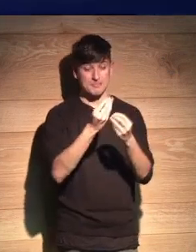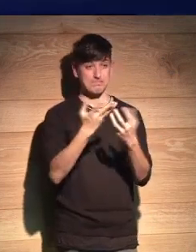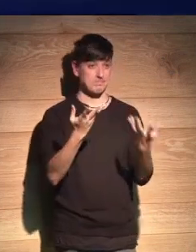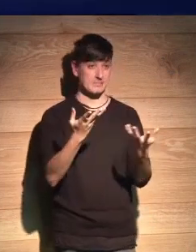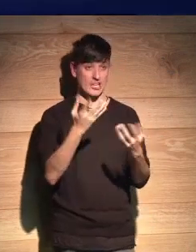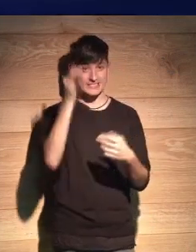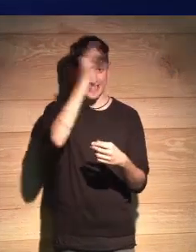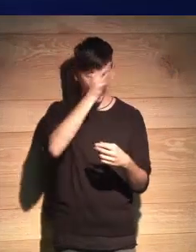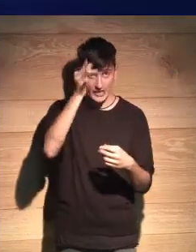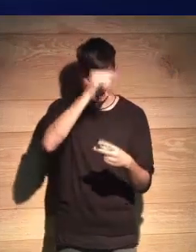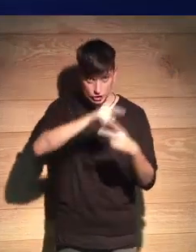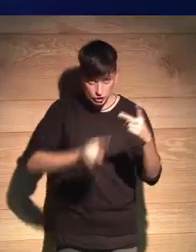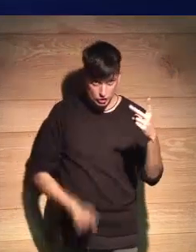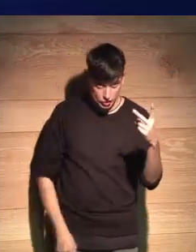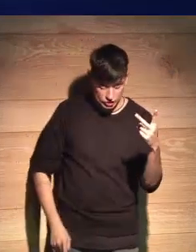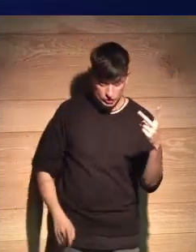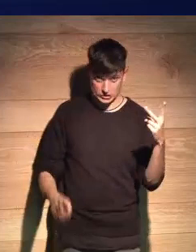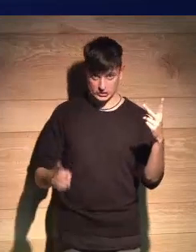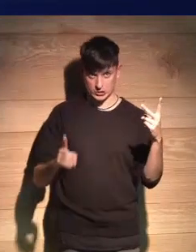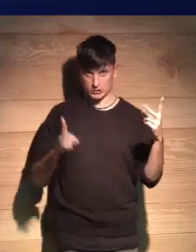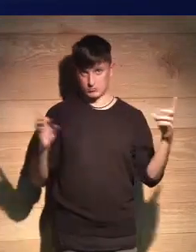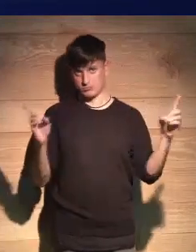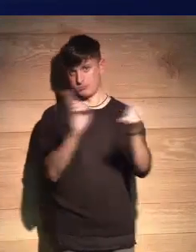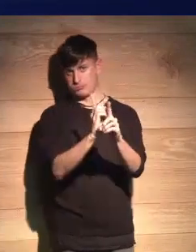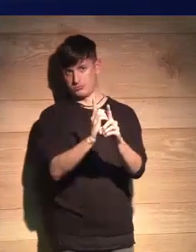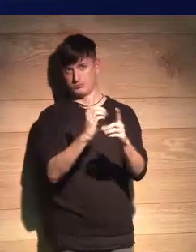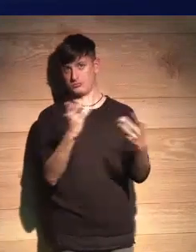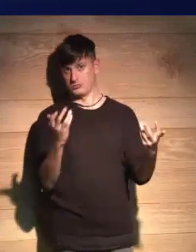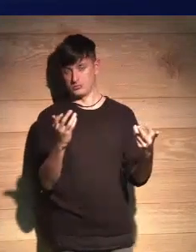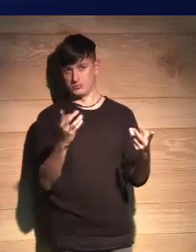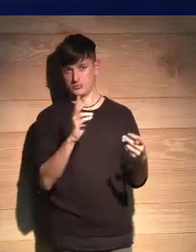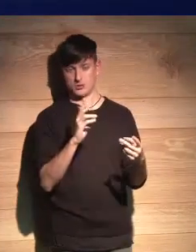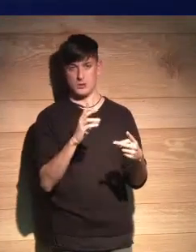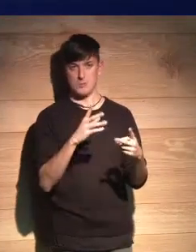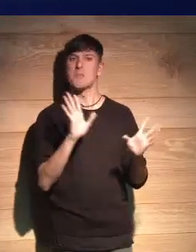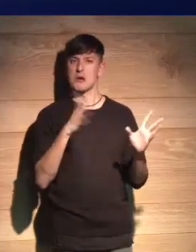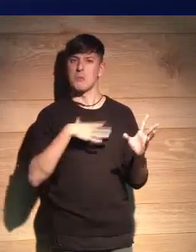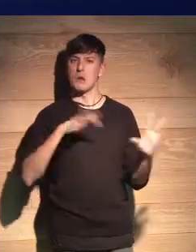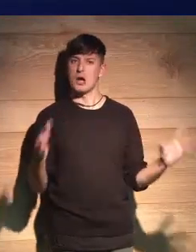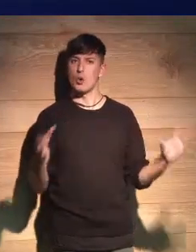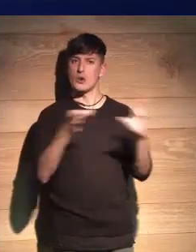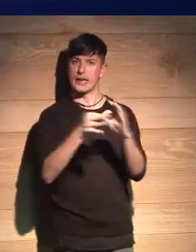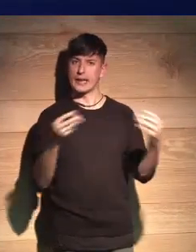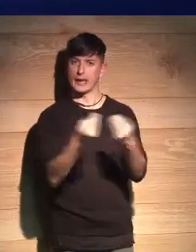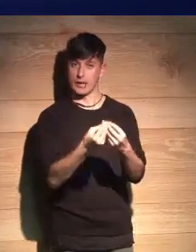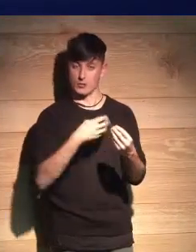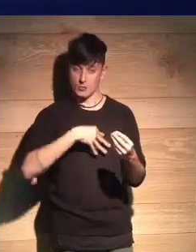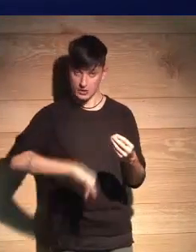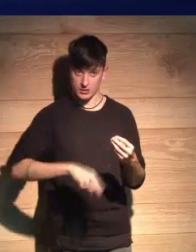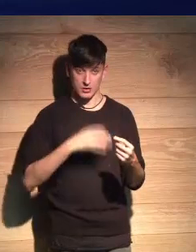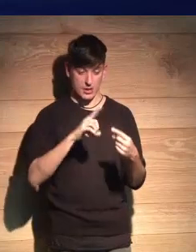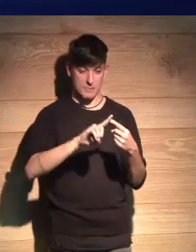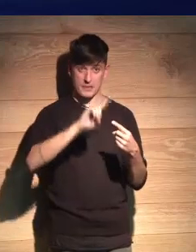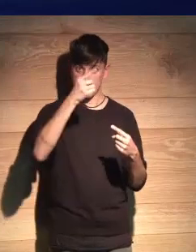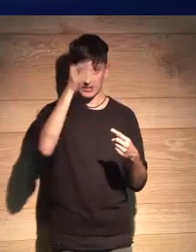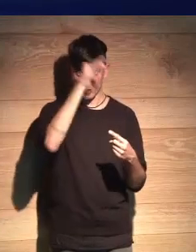theory of change management, well, there are two theories, two opposing theories that can be unified. The